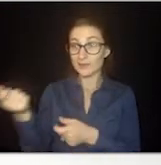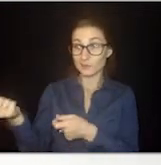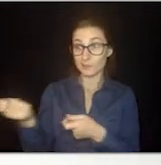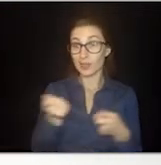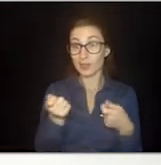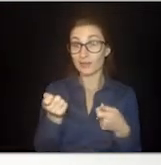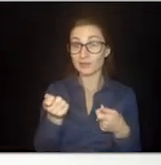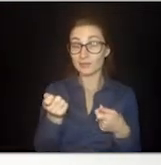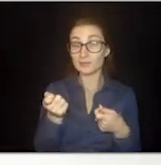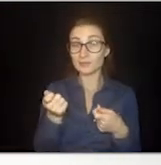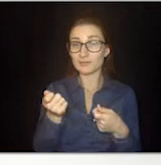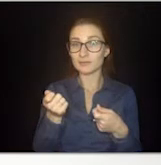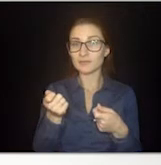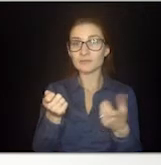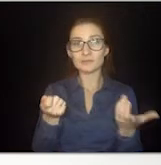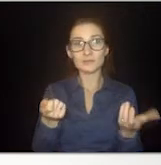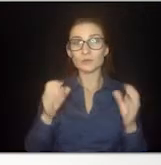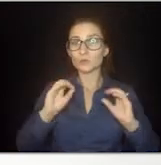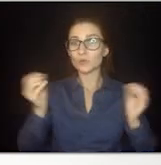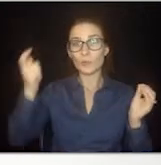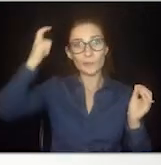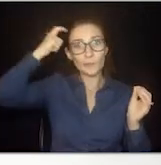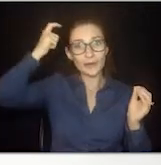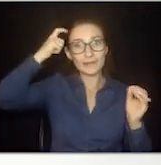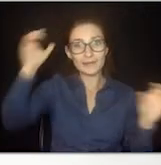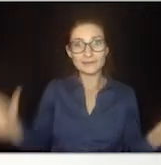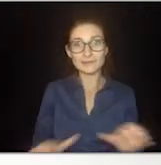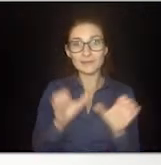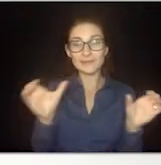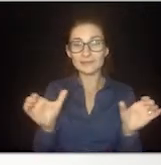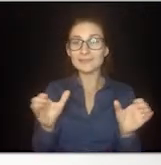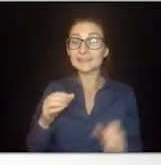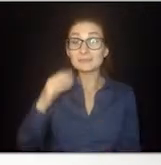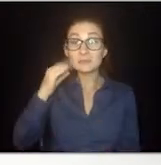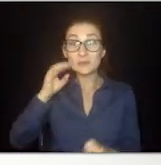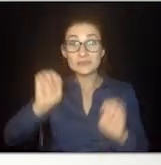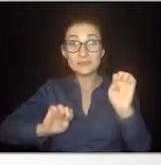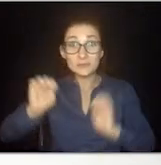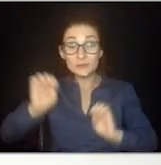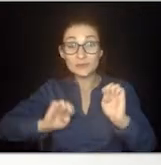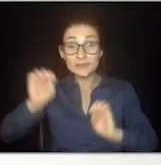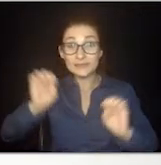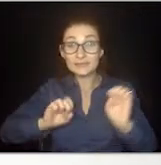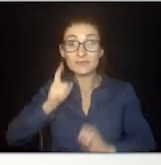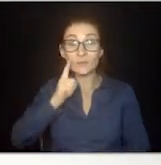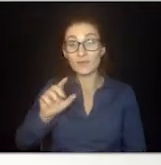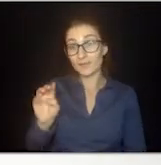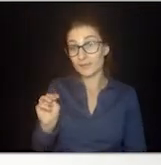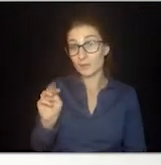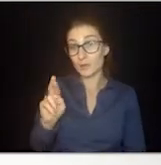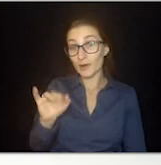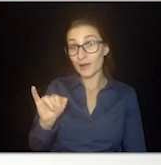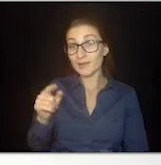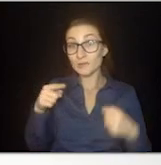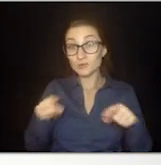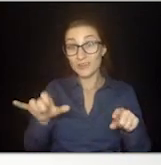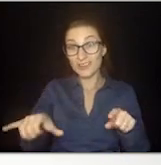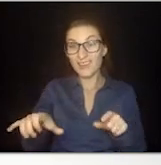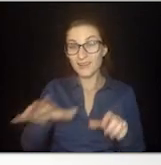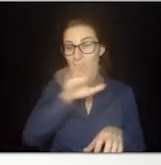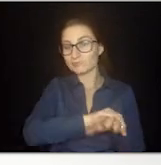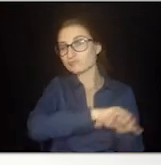on children with the teachers doing those kinds of things. There's no brain activity. None. They're just along for the